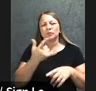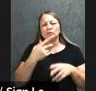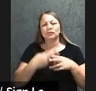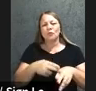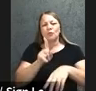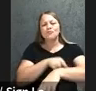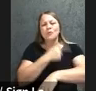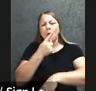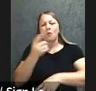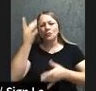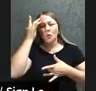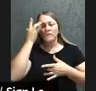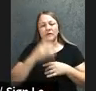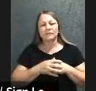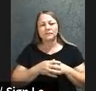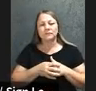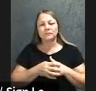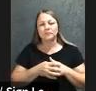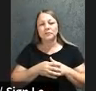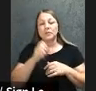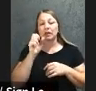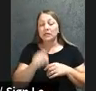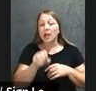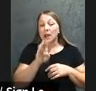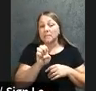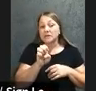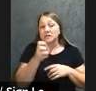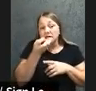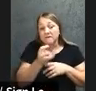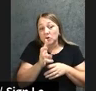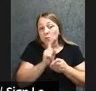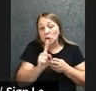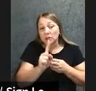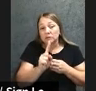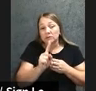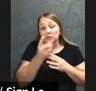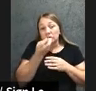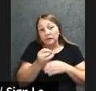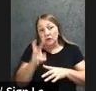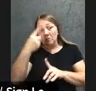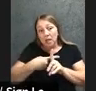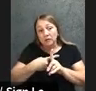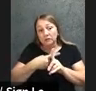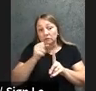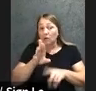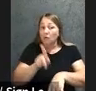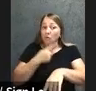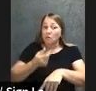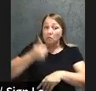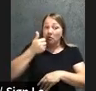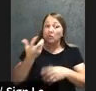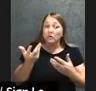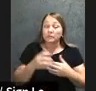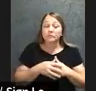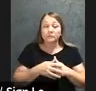can be anything from a couple of weeks to months or longer. And